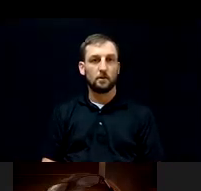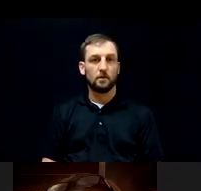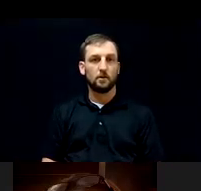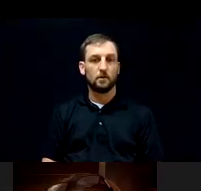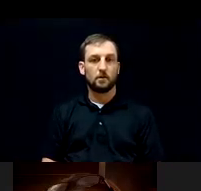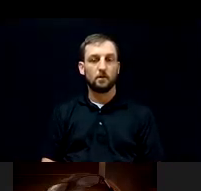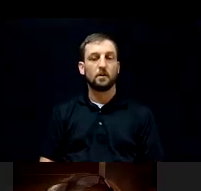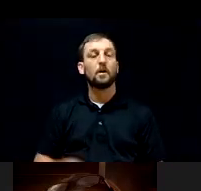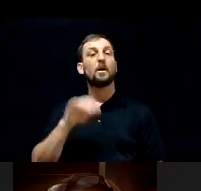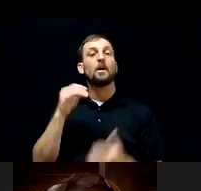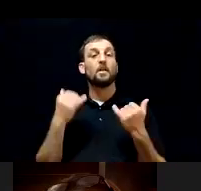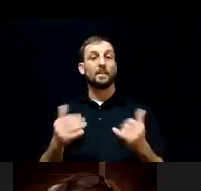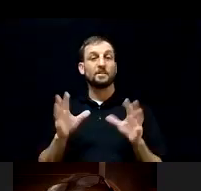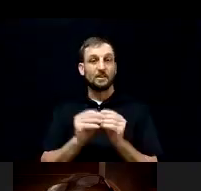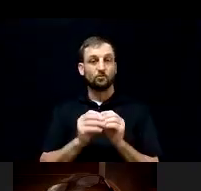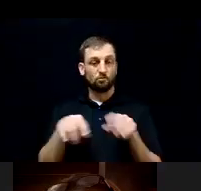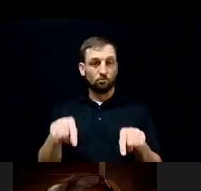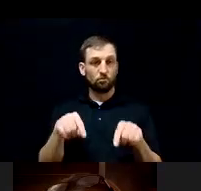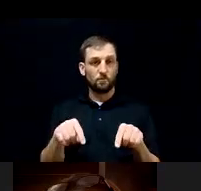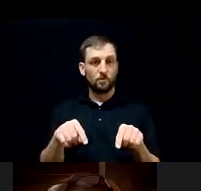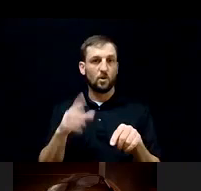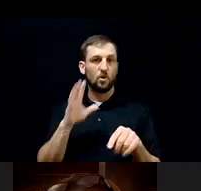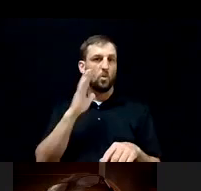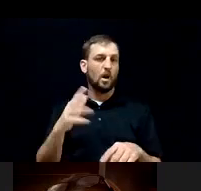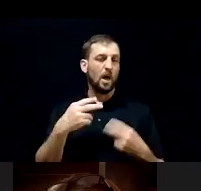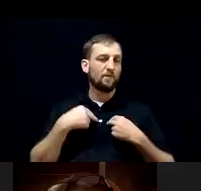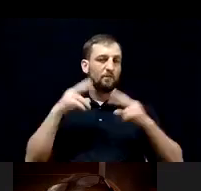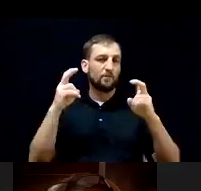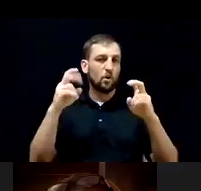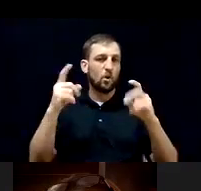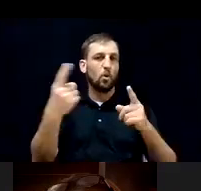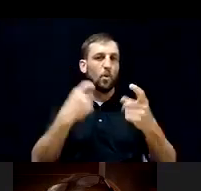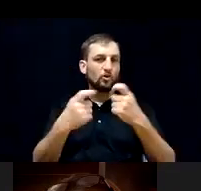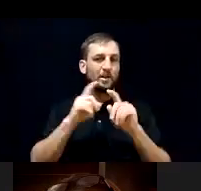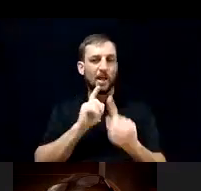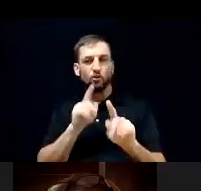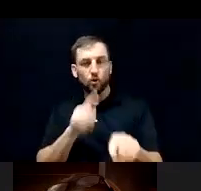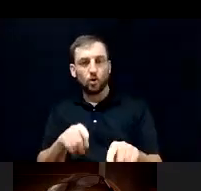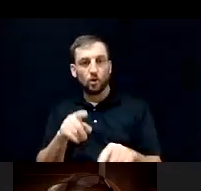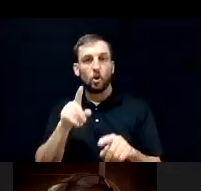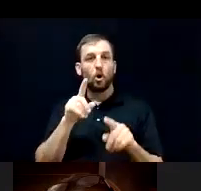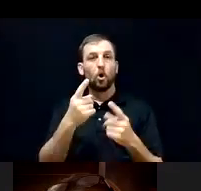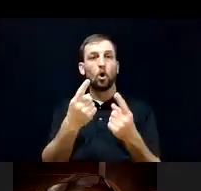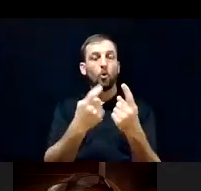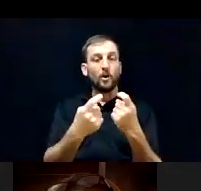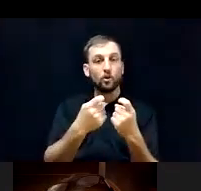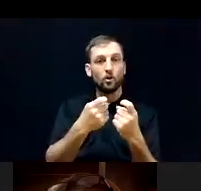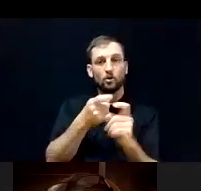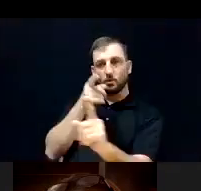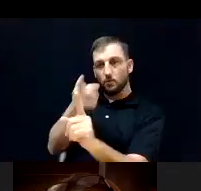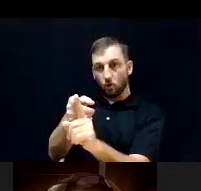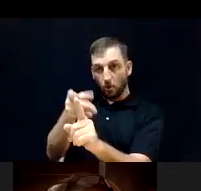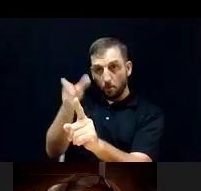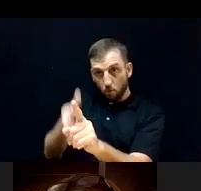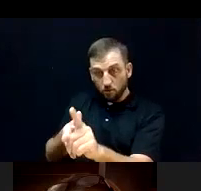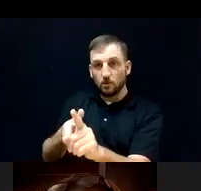So this session will be conducted as a question and answer session. The questions will be directed to particular persons. So we'll